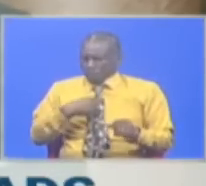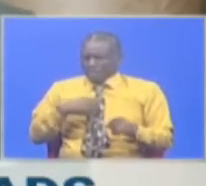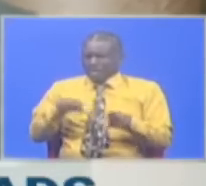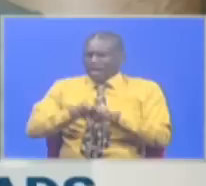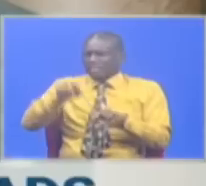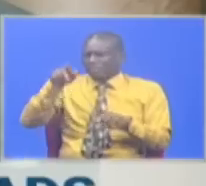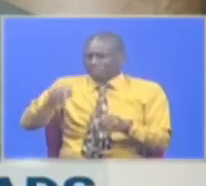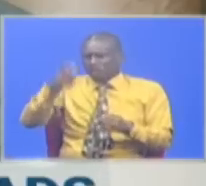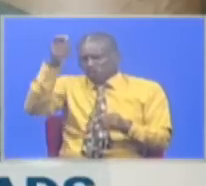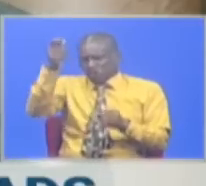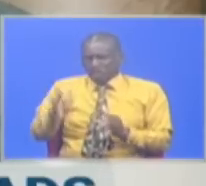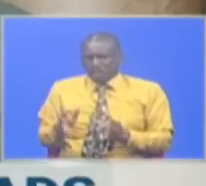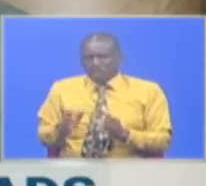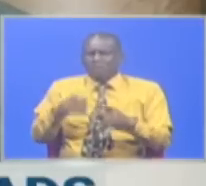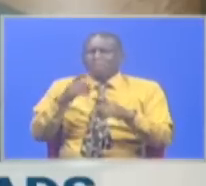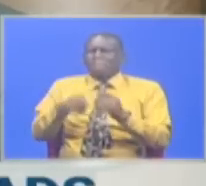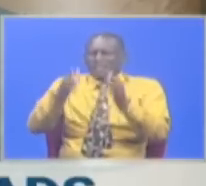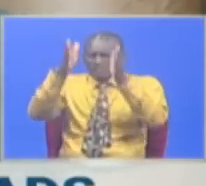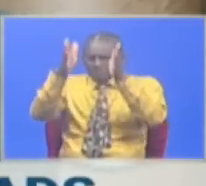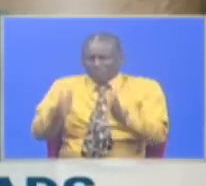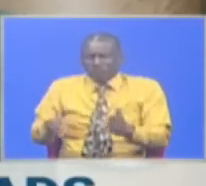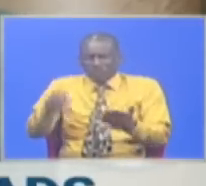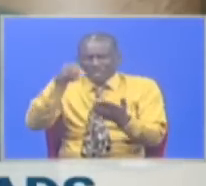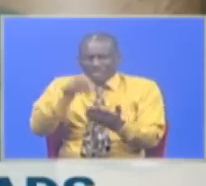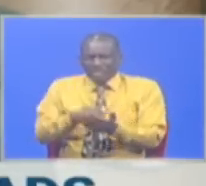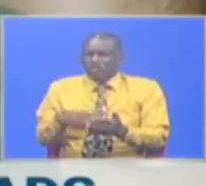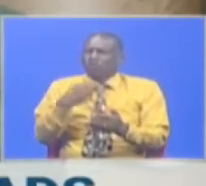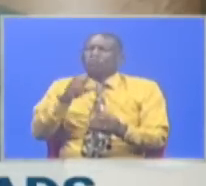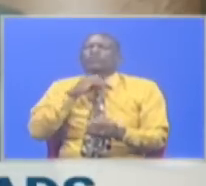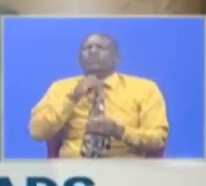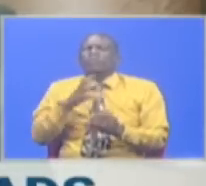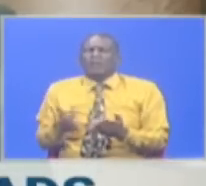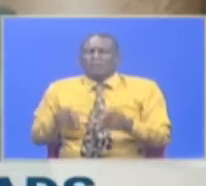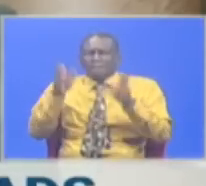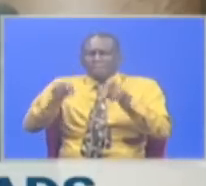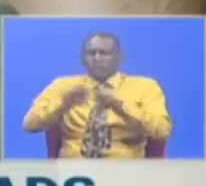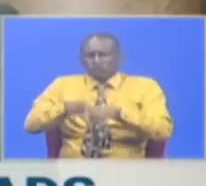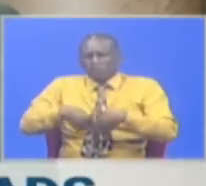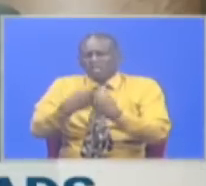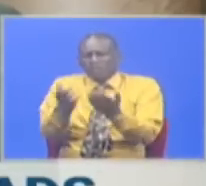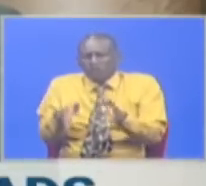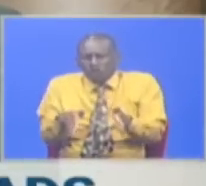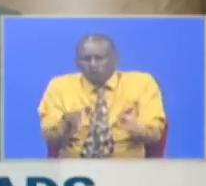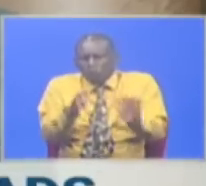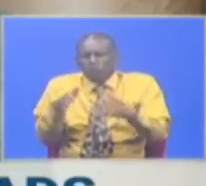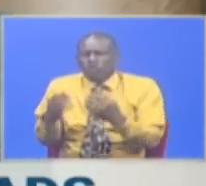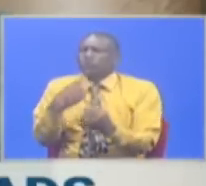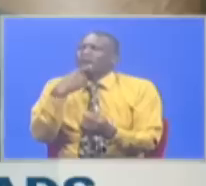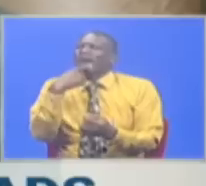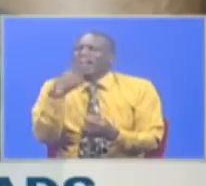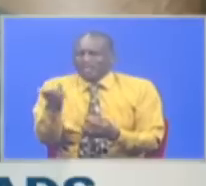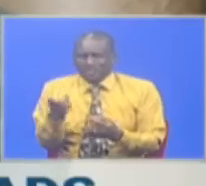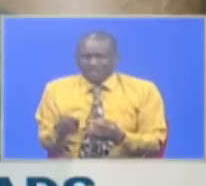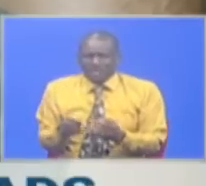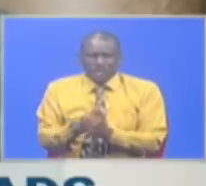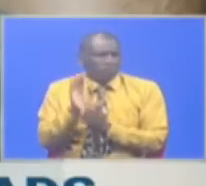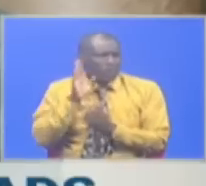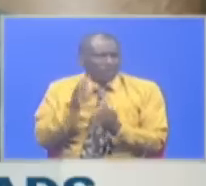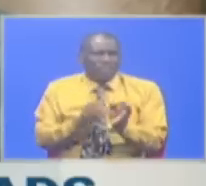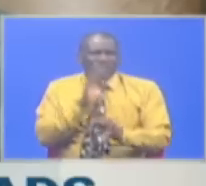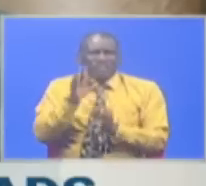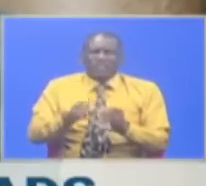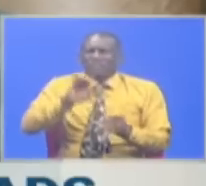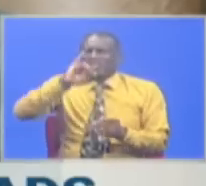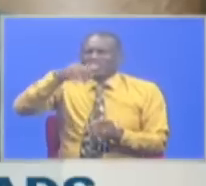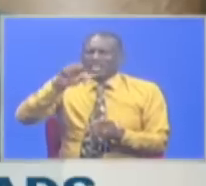judge, but the person against whom you've complained must also be given a chance to respond and to be heard. And if the JAC